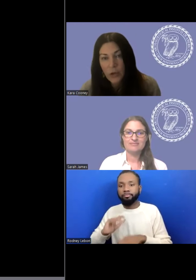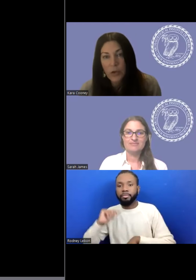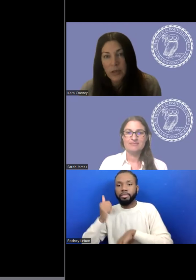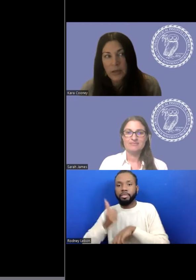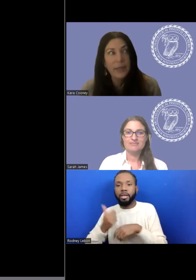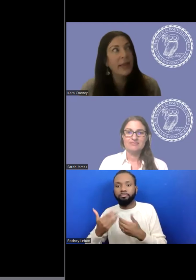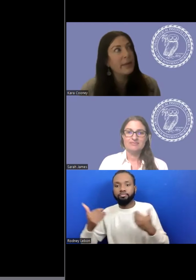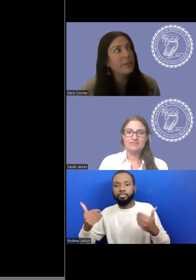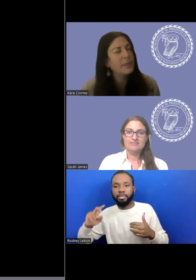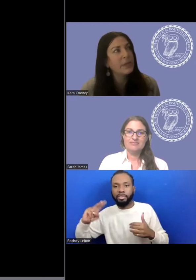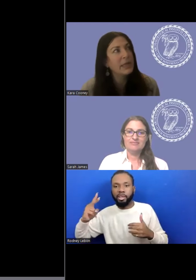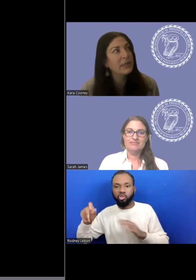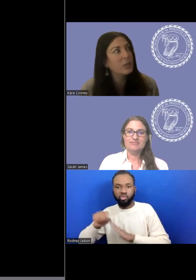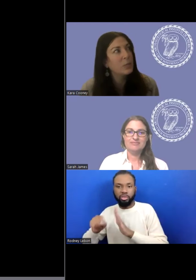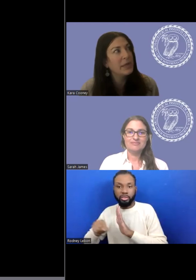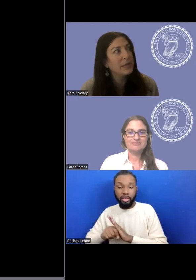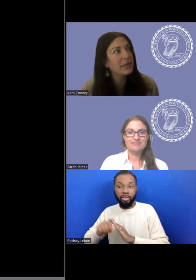that